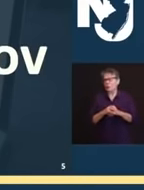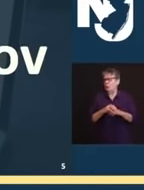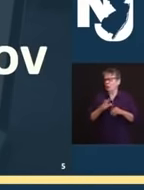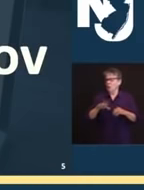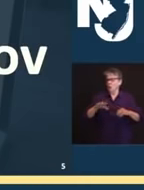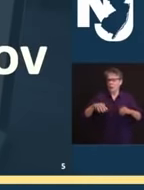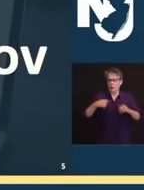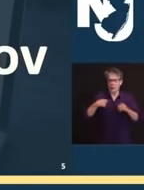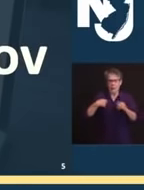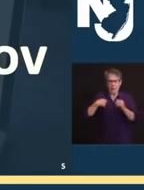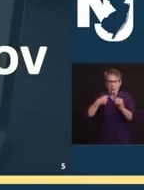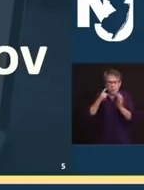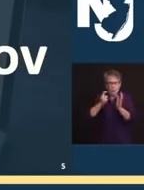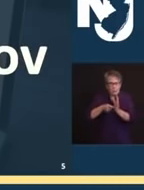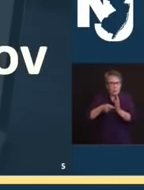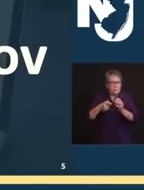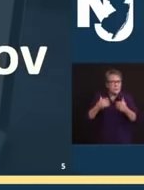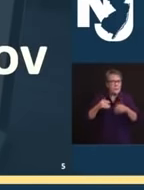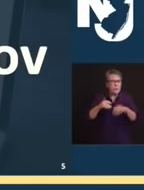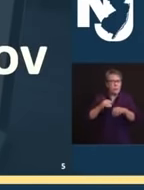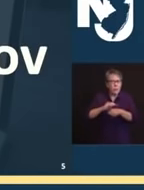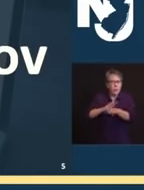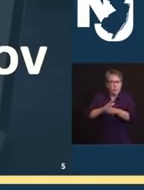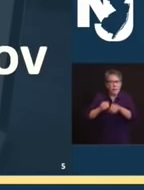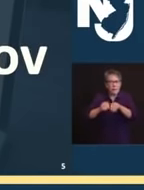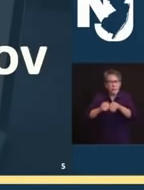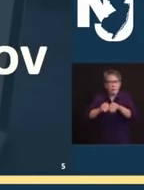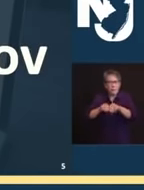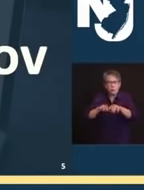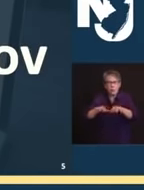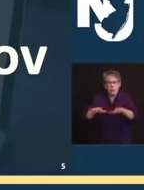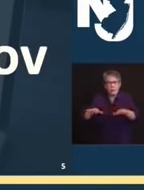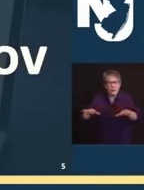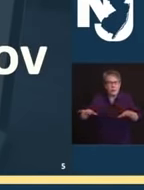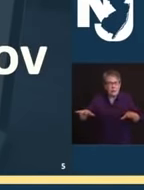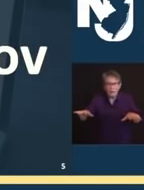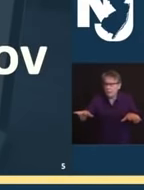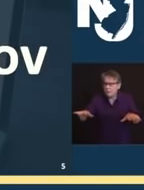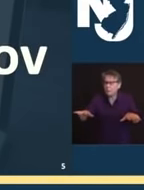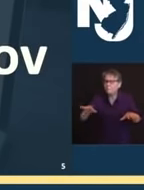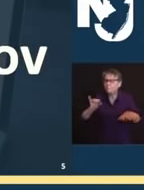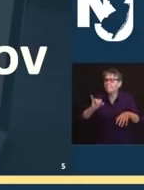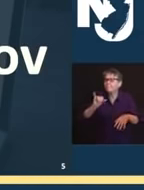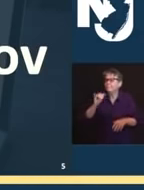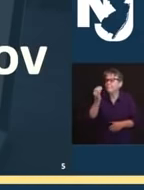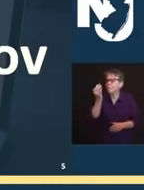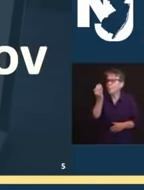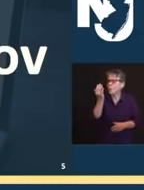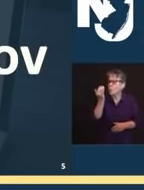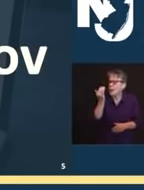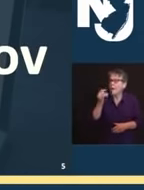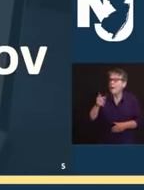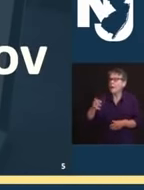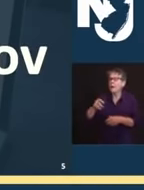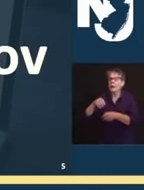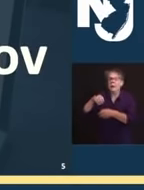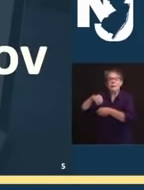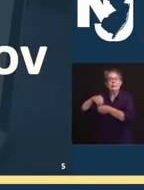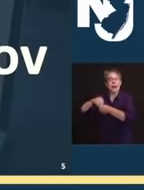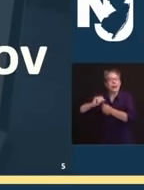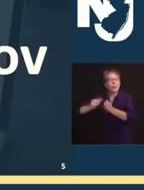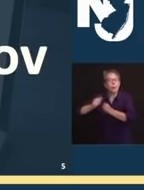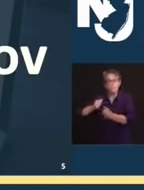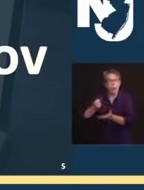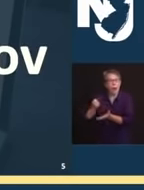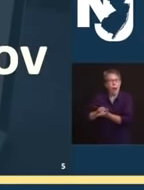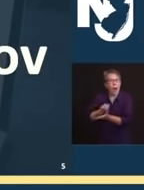specifically with indoor youth hockey, we know that all indoor sports create a greater risk of team-wide transmission.